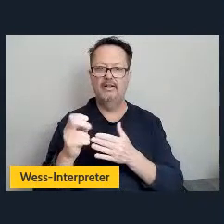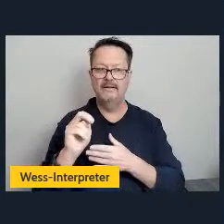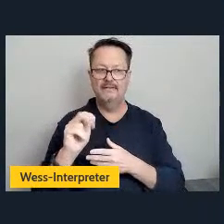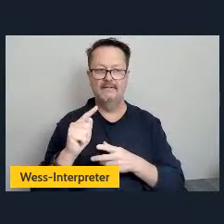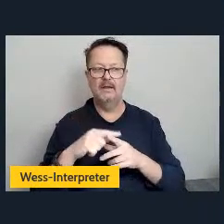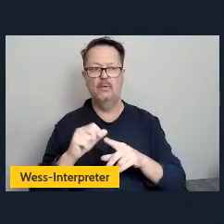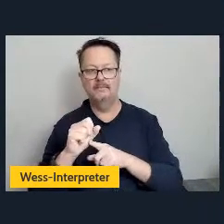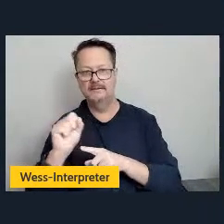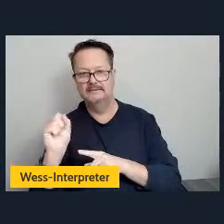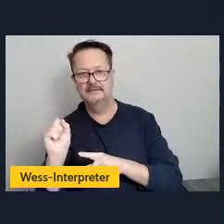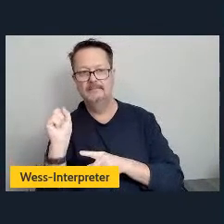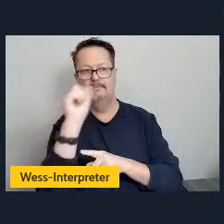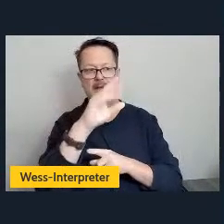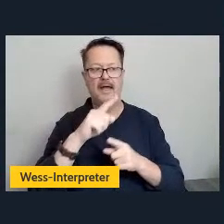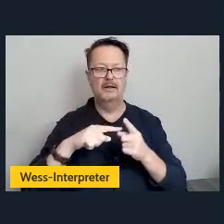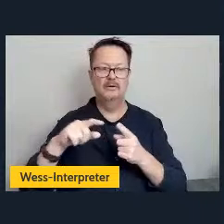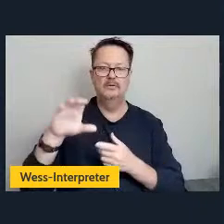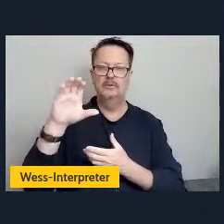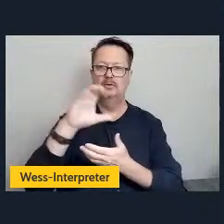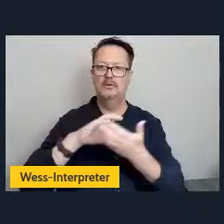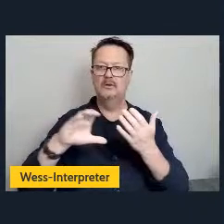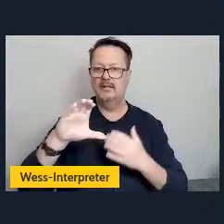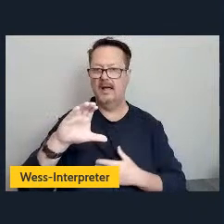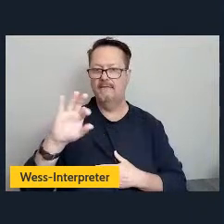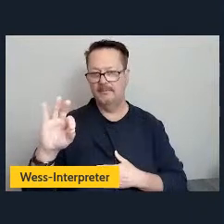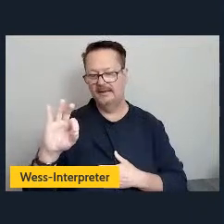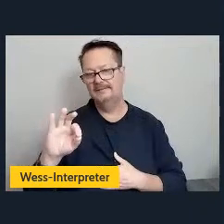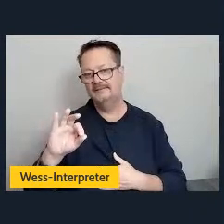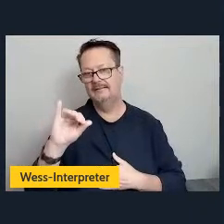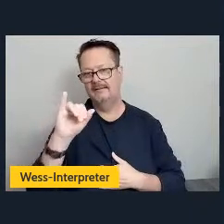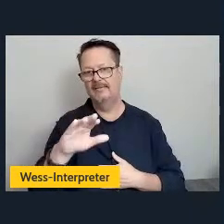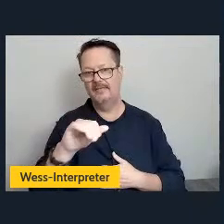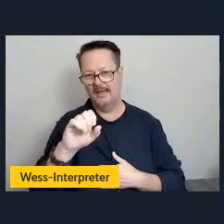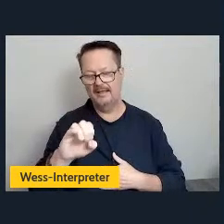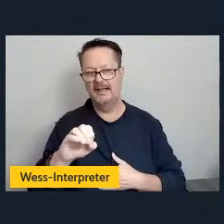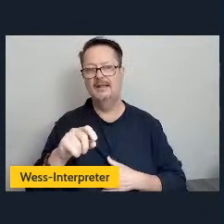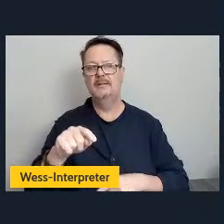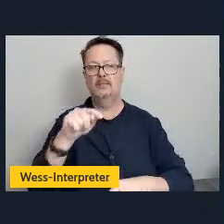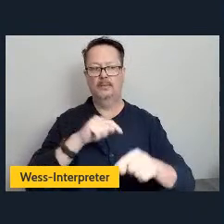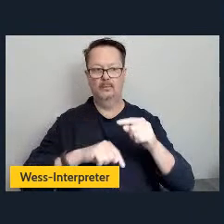back to CloudFormation. And in that case, the rollback will be happen.